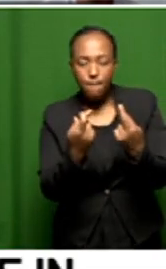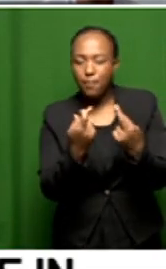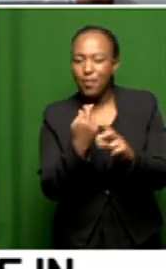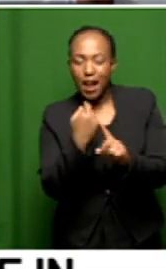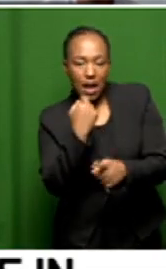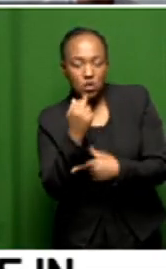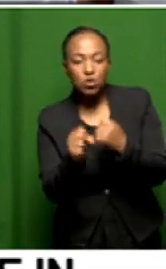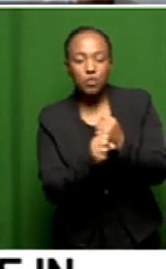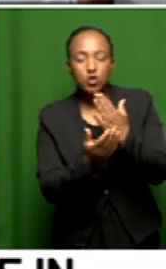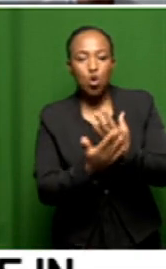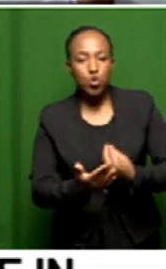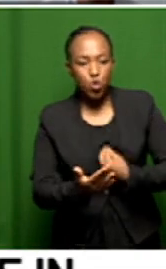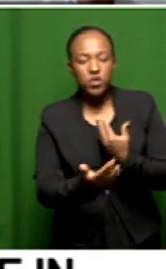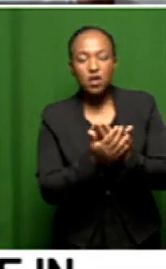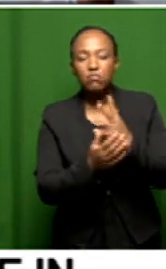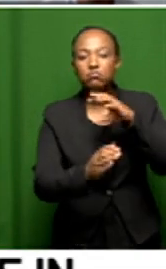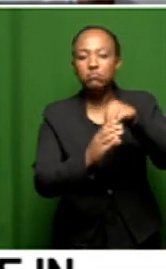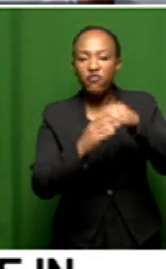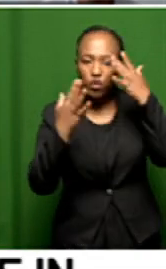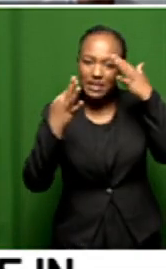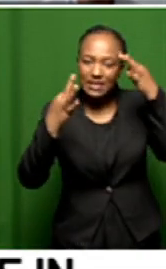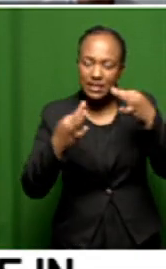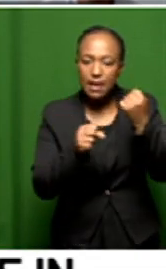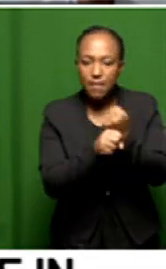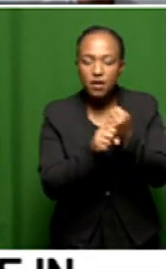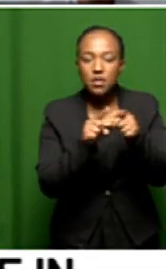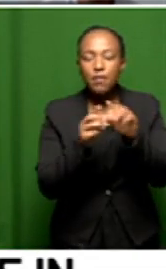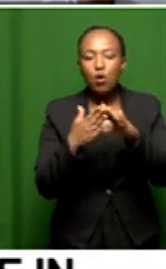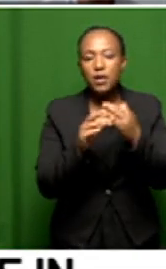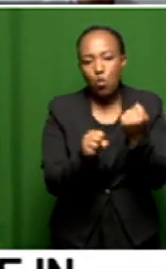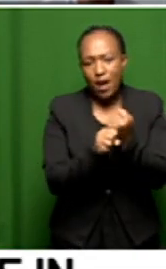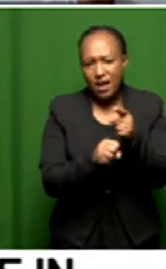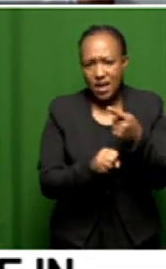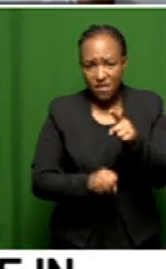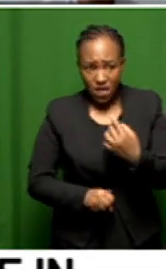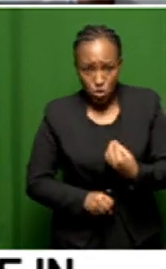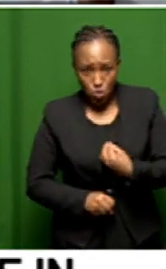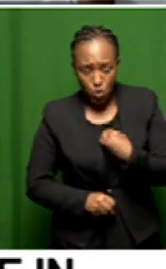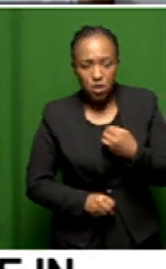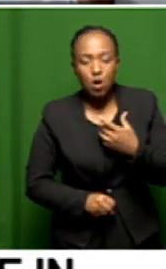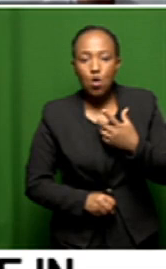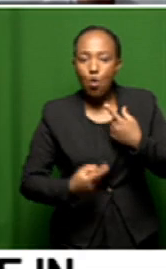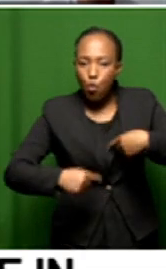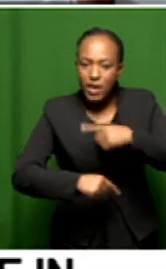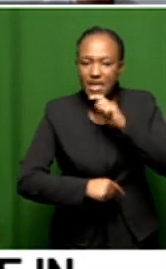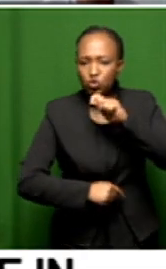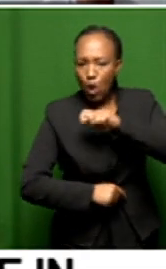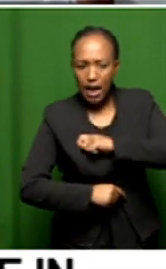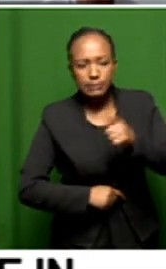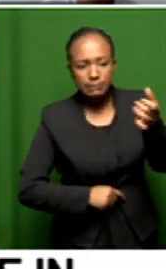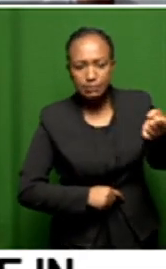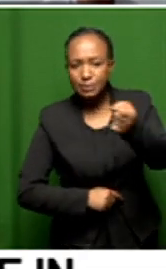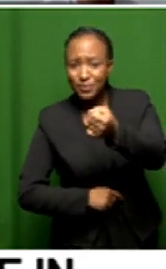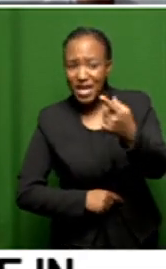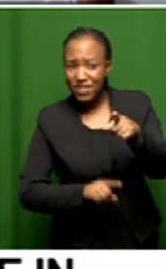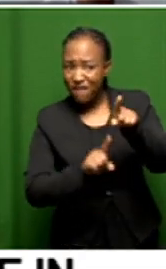people involved in decision-making processes, community work, and so forth. So if these youths that we are entrusting fail us, if